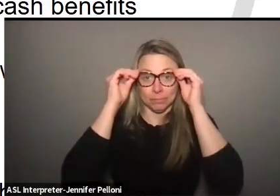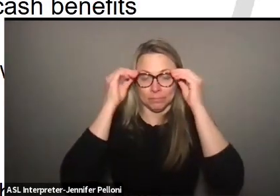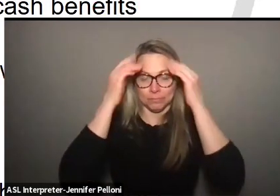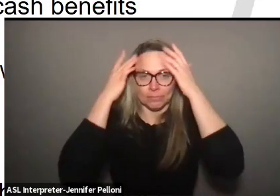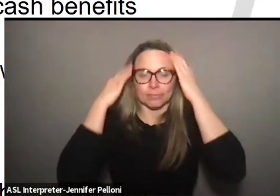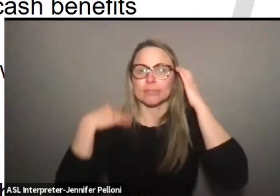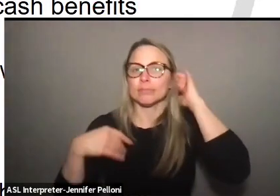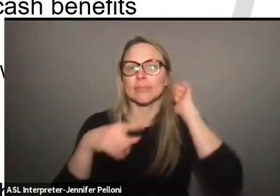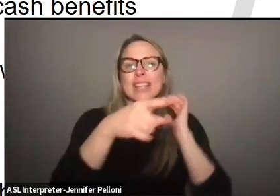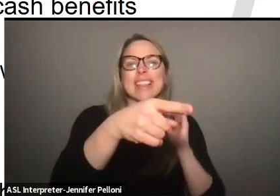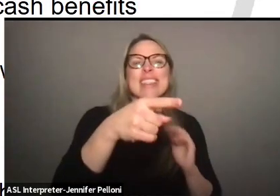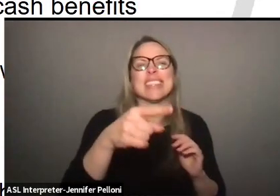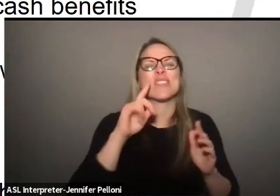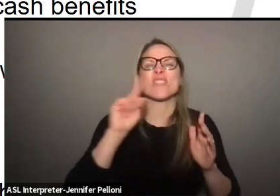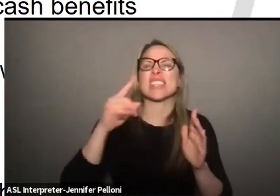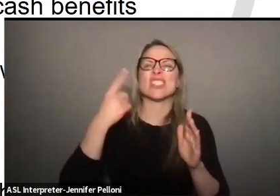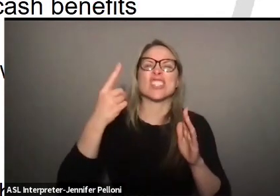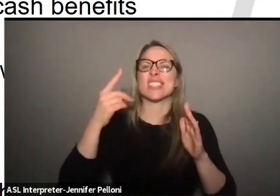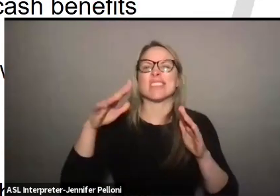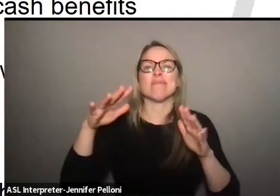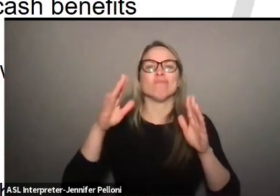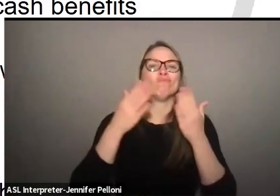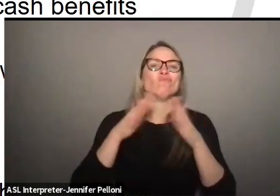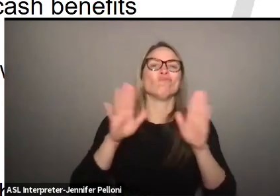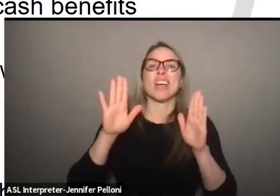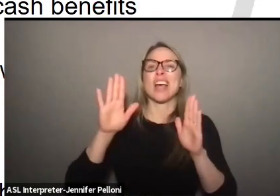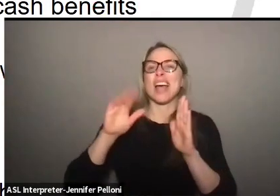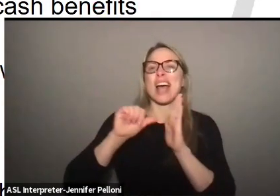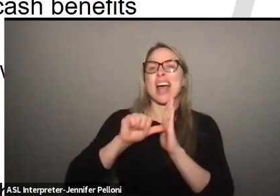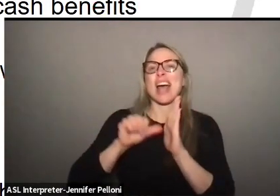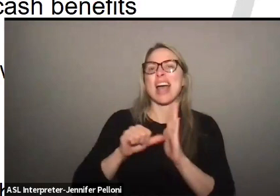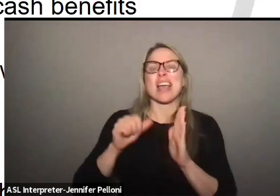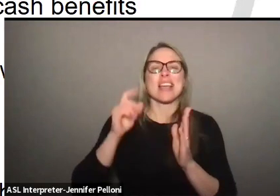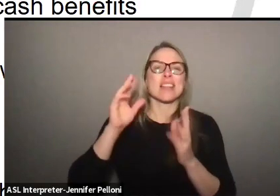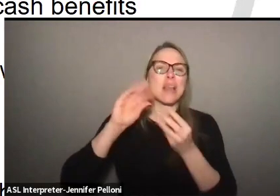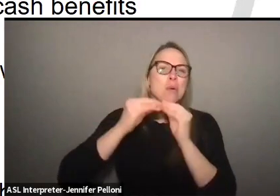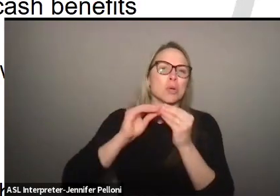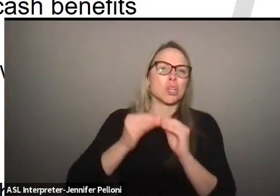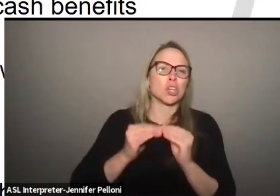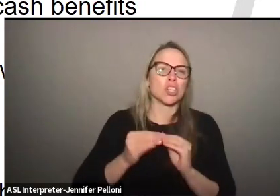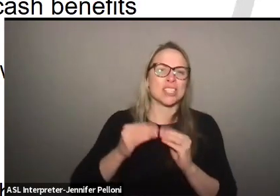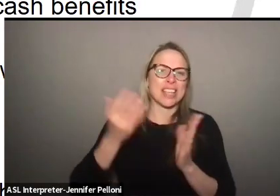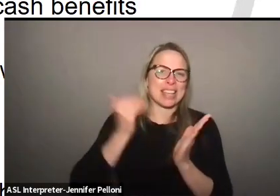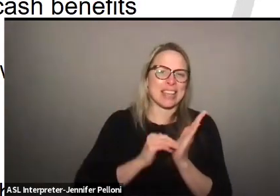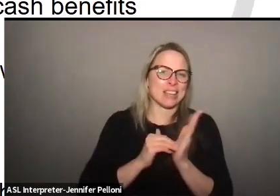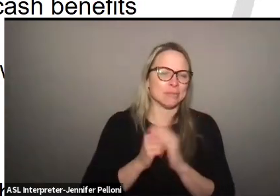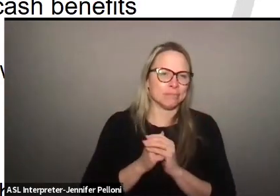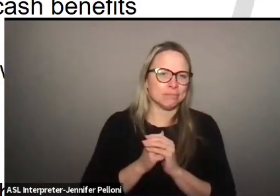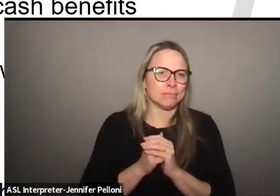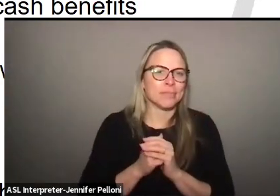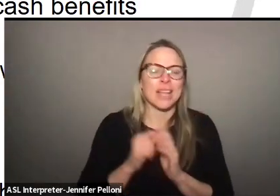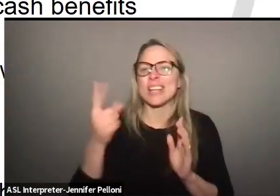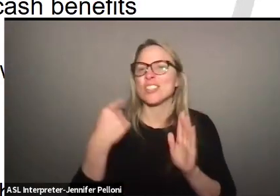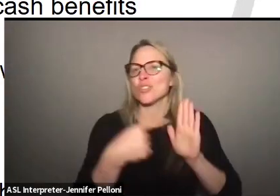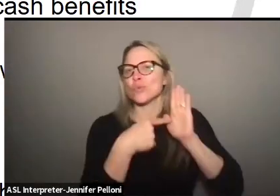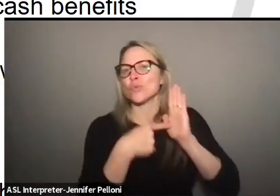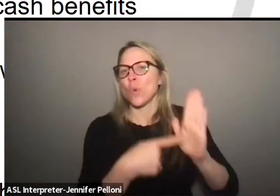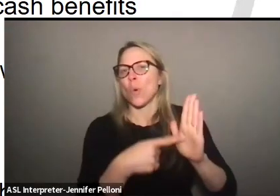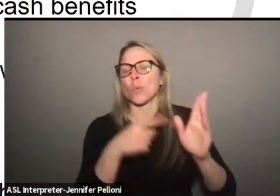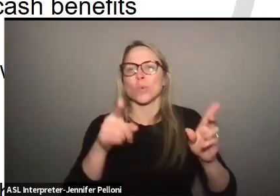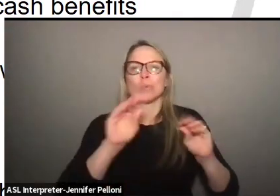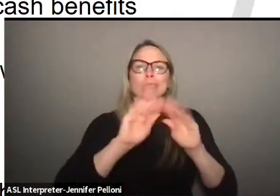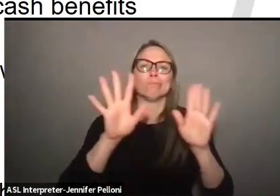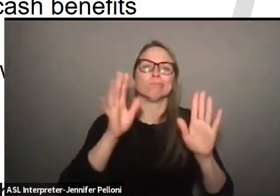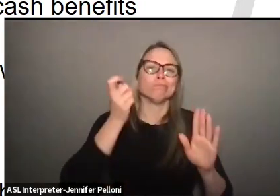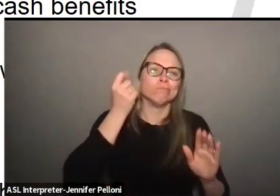This is a highlight slide of just some of the numbers that we've talked about. And I just show this so that it gives you guys an